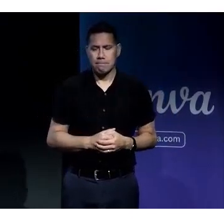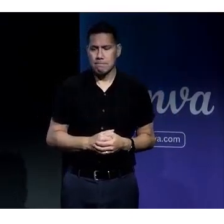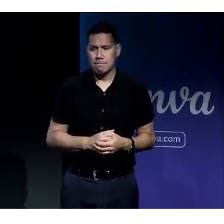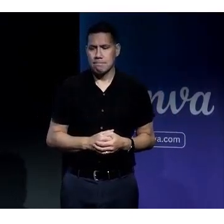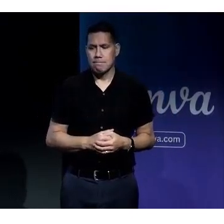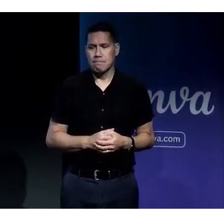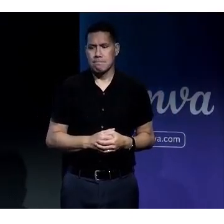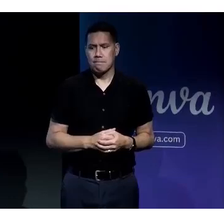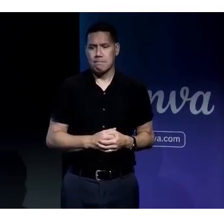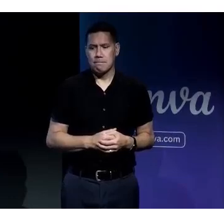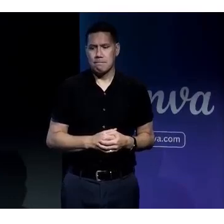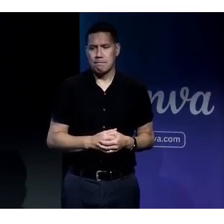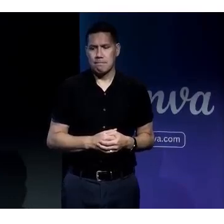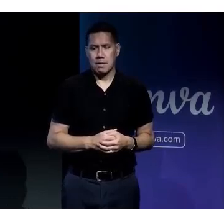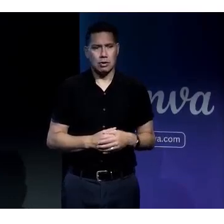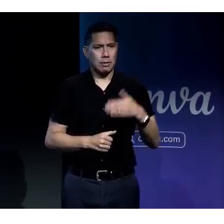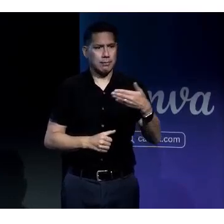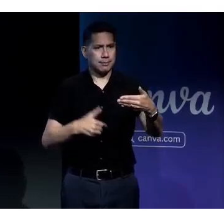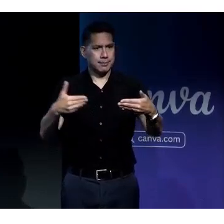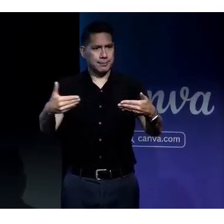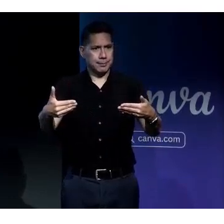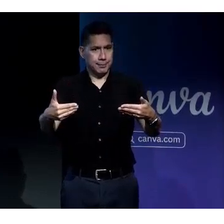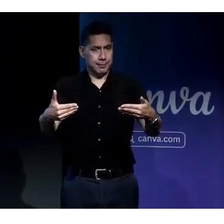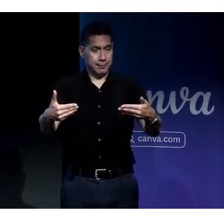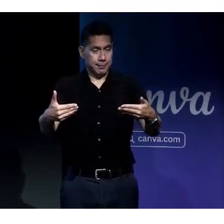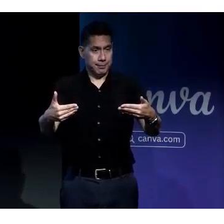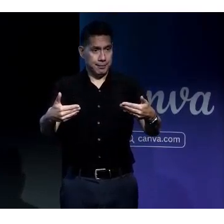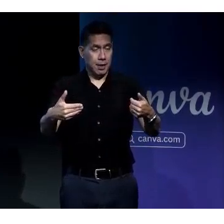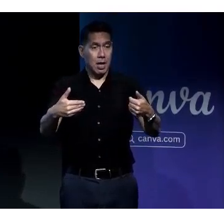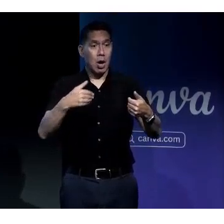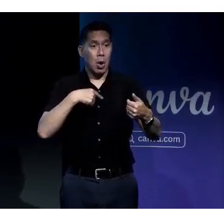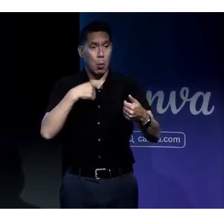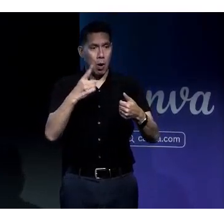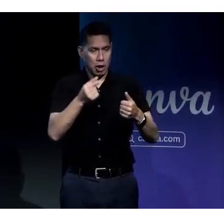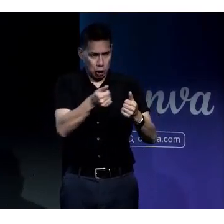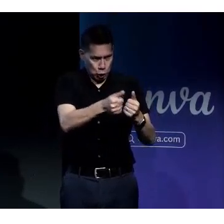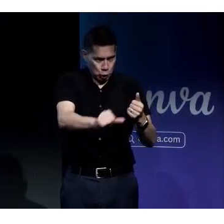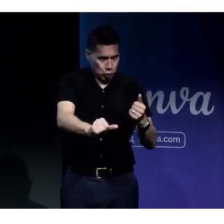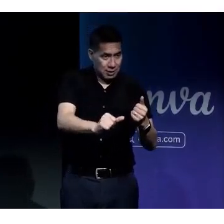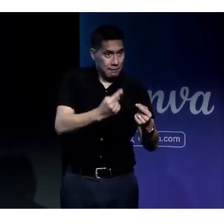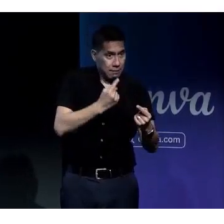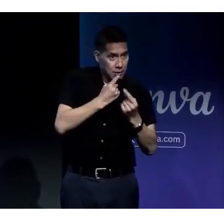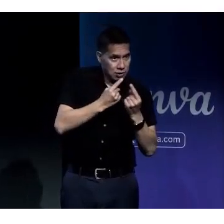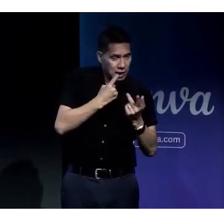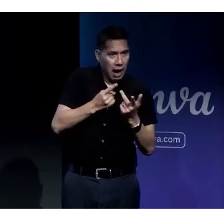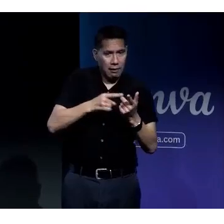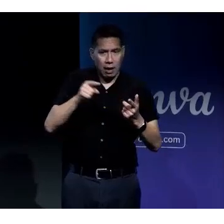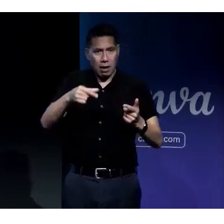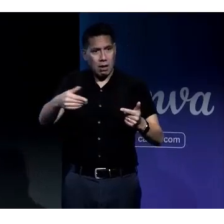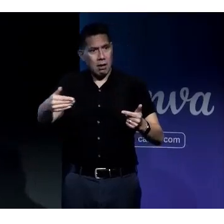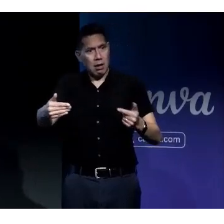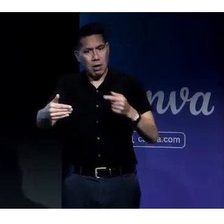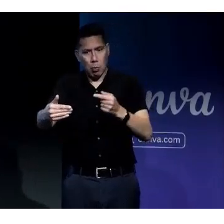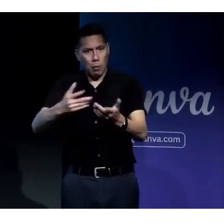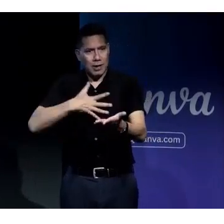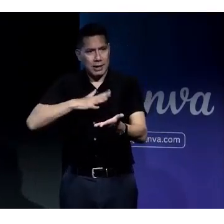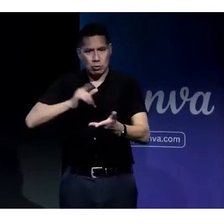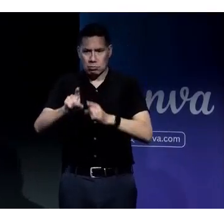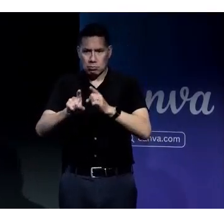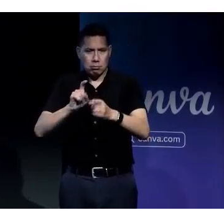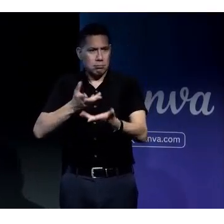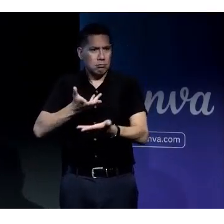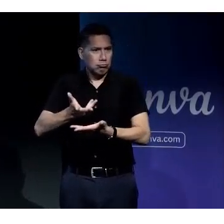So we can also think about the 2 views as one is best for consuming the UI content, and the other one gives us what we need to interact with the